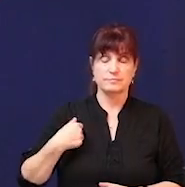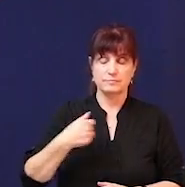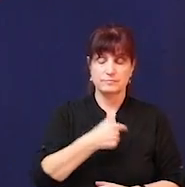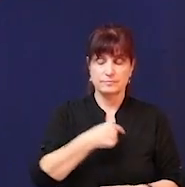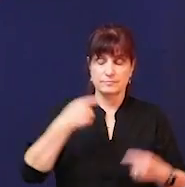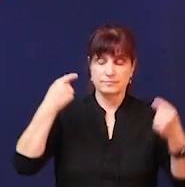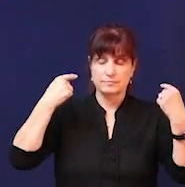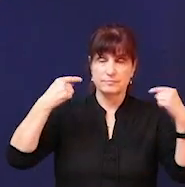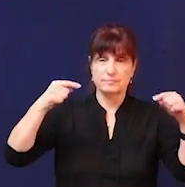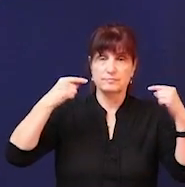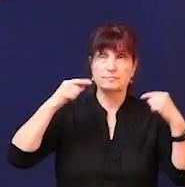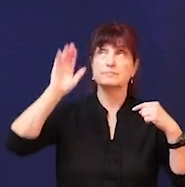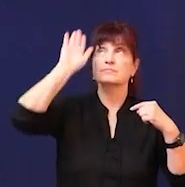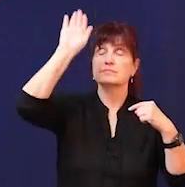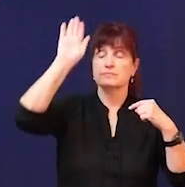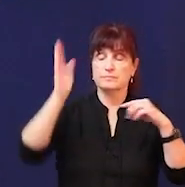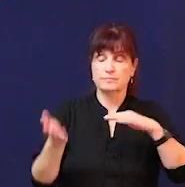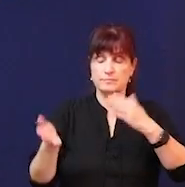We